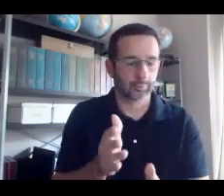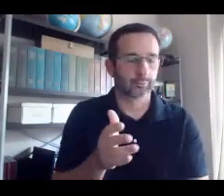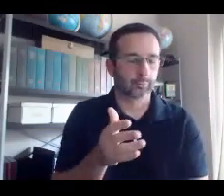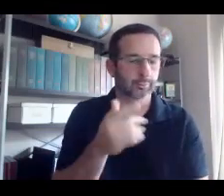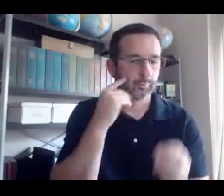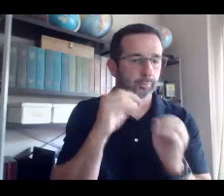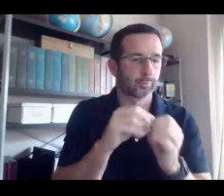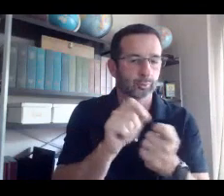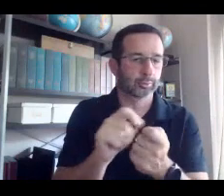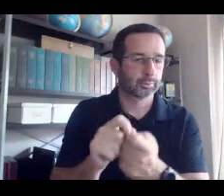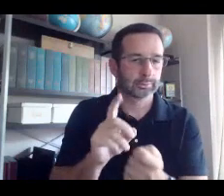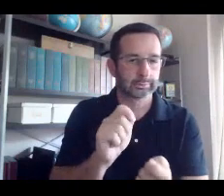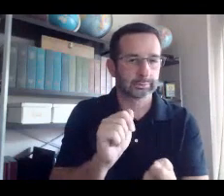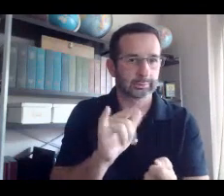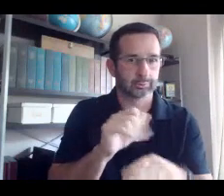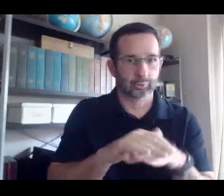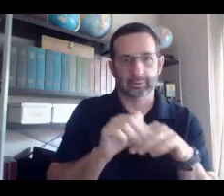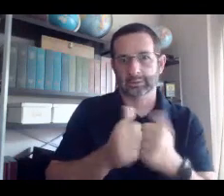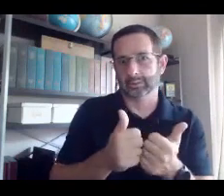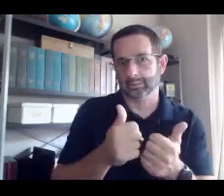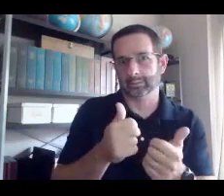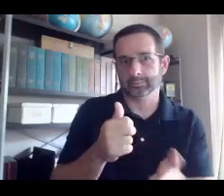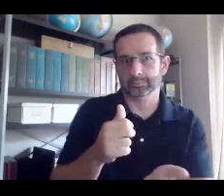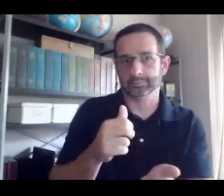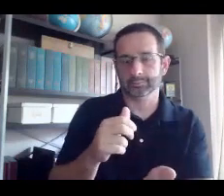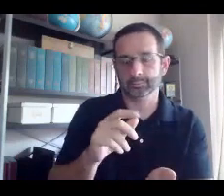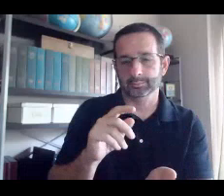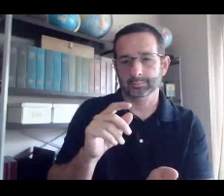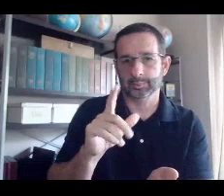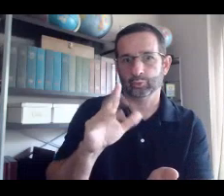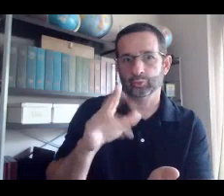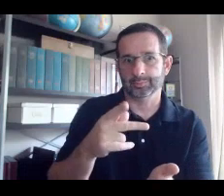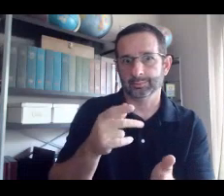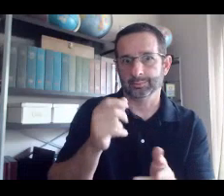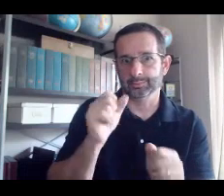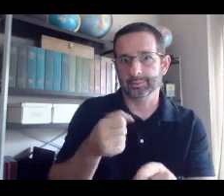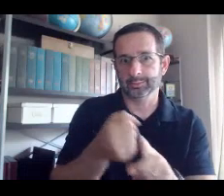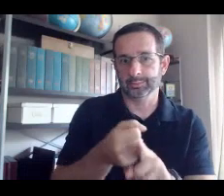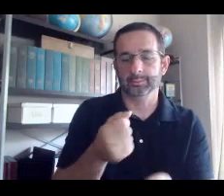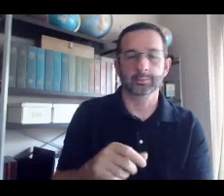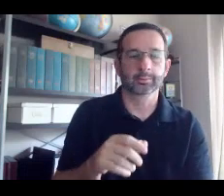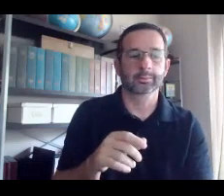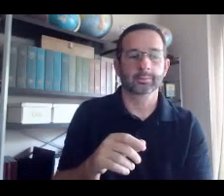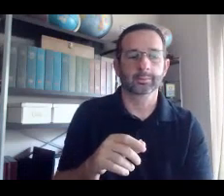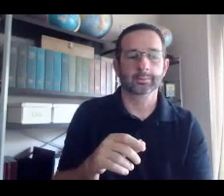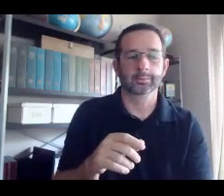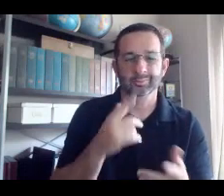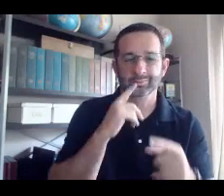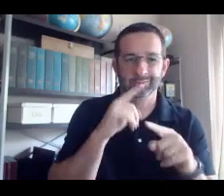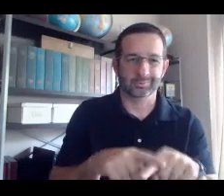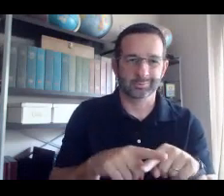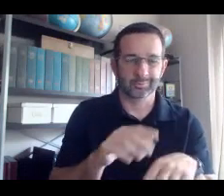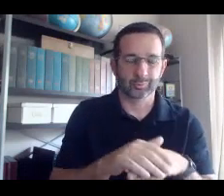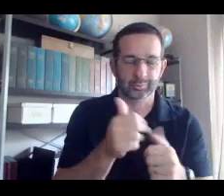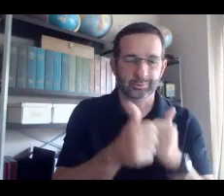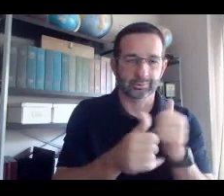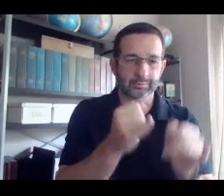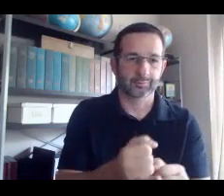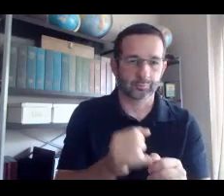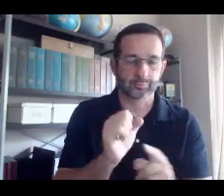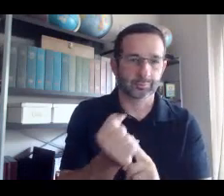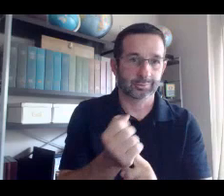or a tax professional, tax preparer for more details on exactly how the LRP could impact your taxes in